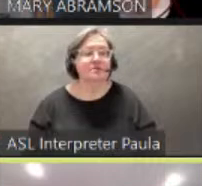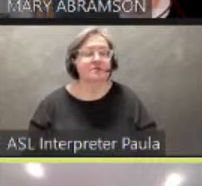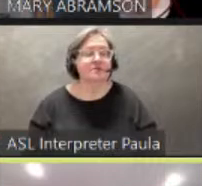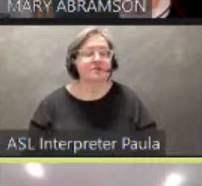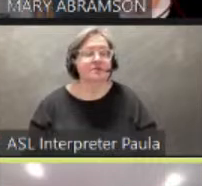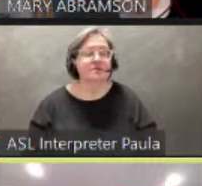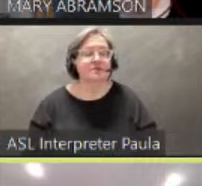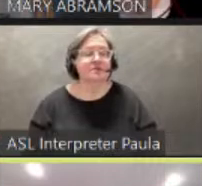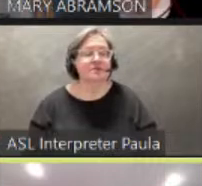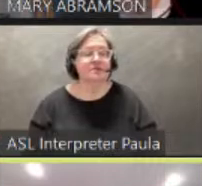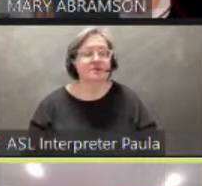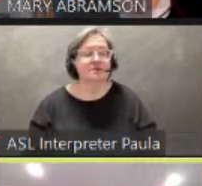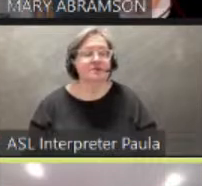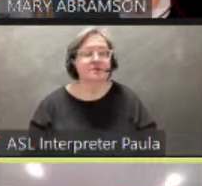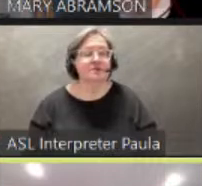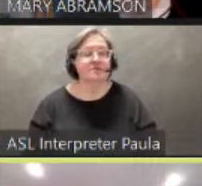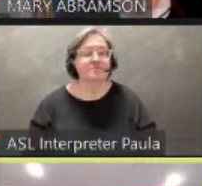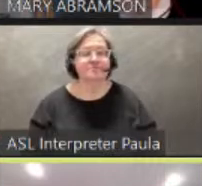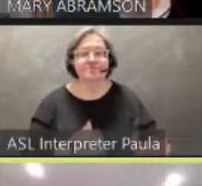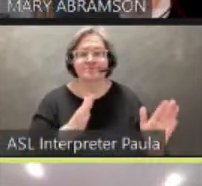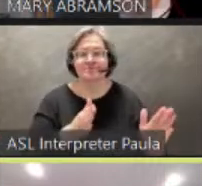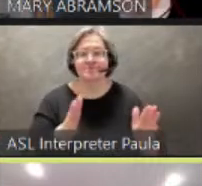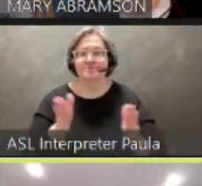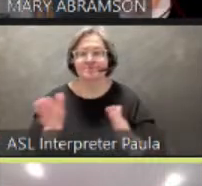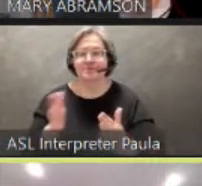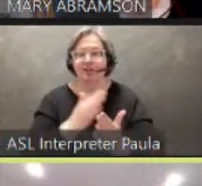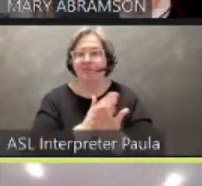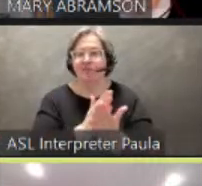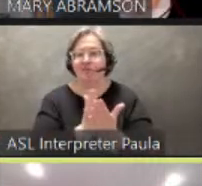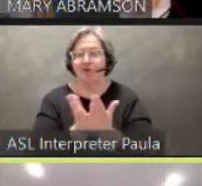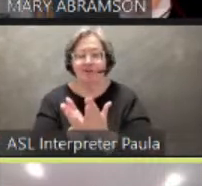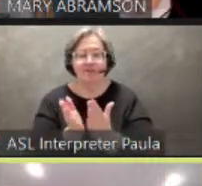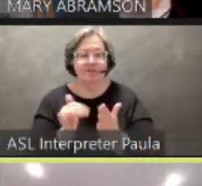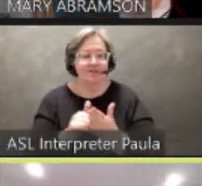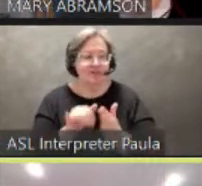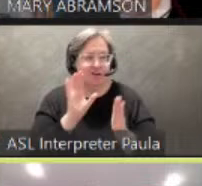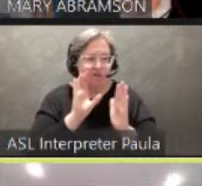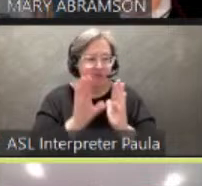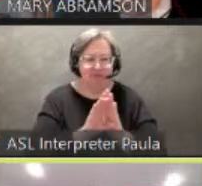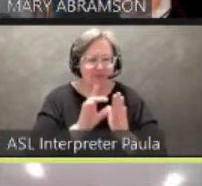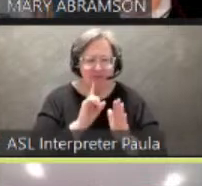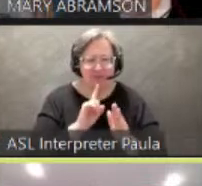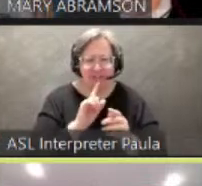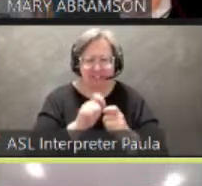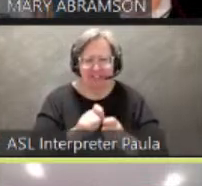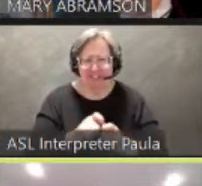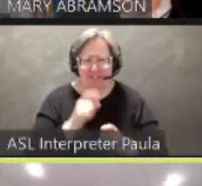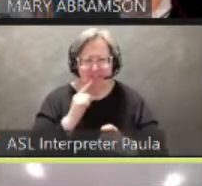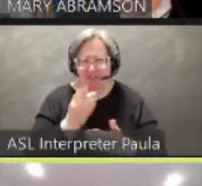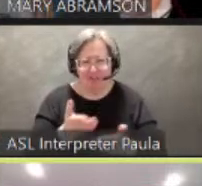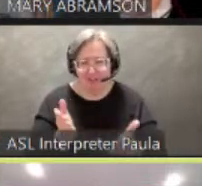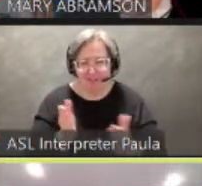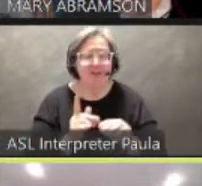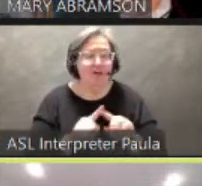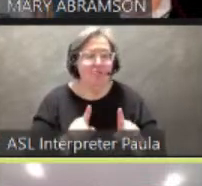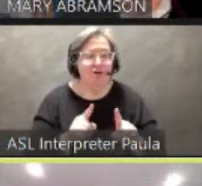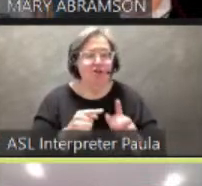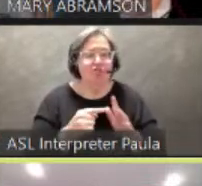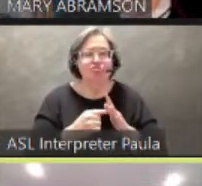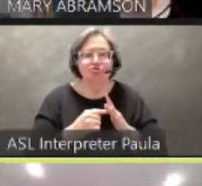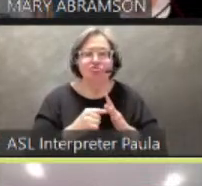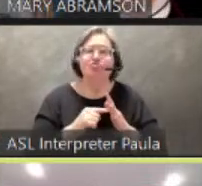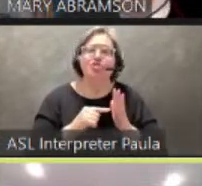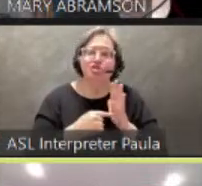And then just in terms of staging, this graphic, which is really probably too detailed for this audience, but kind of shows the progression of